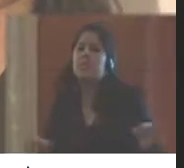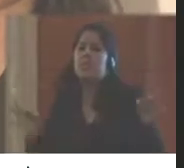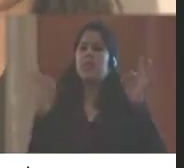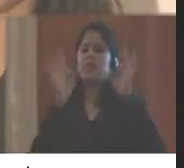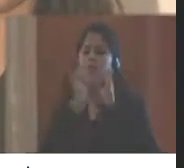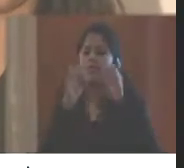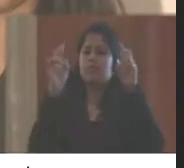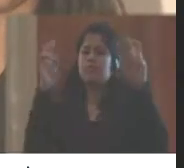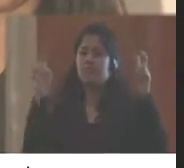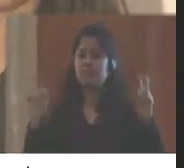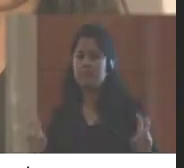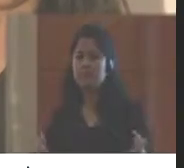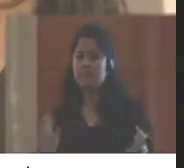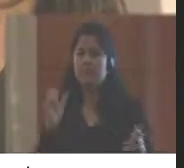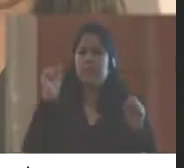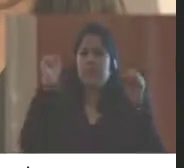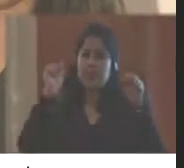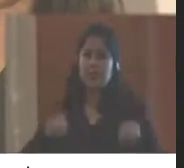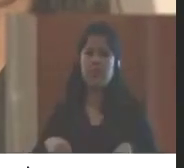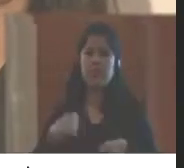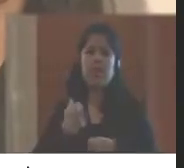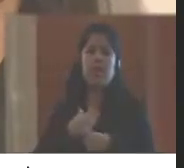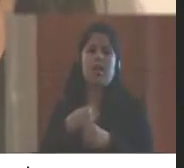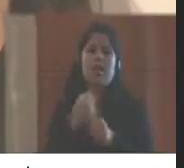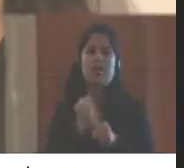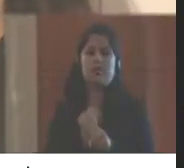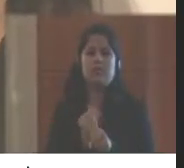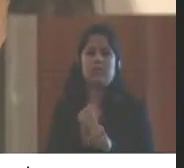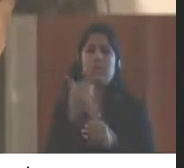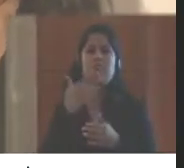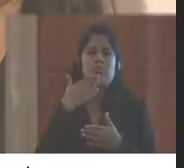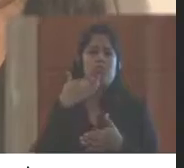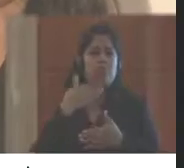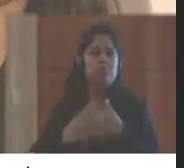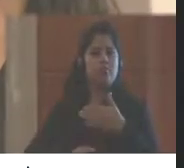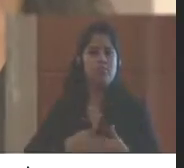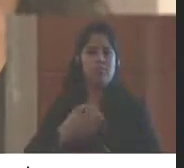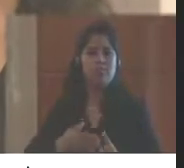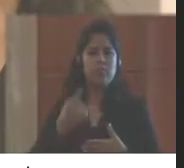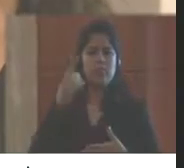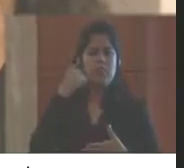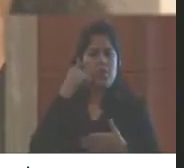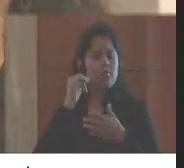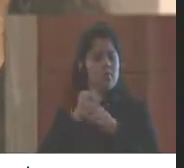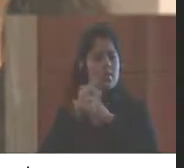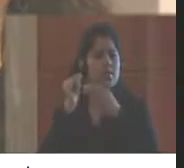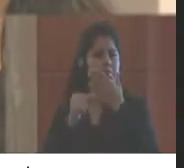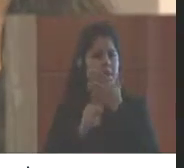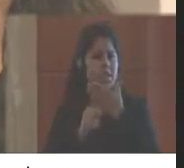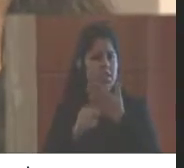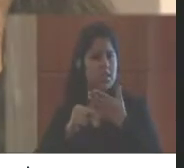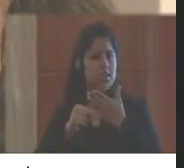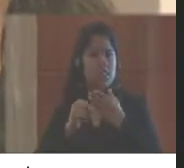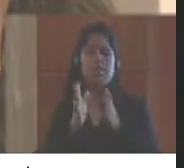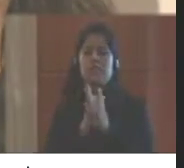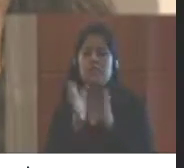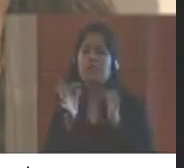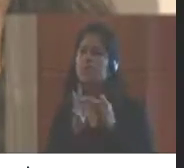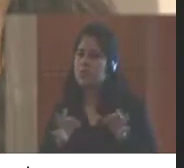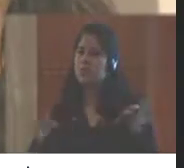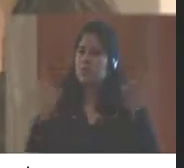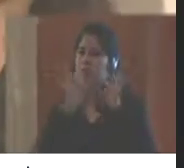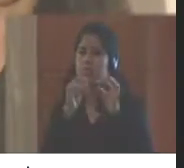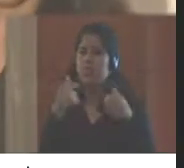which are the most important criteria that allow us to make this an interministerial